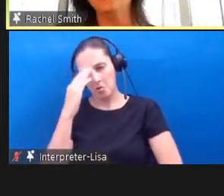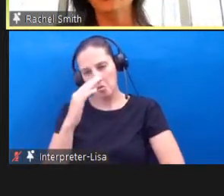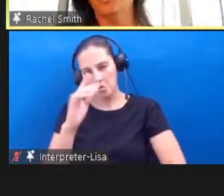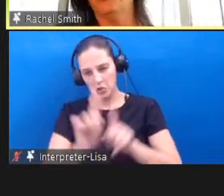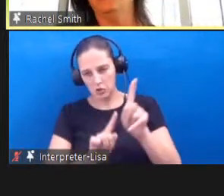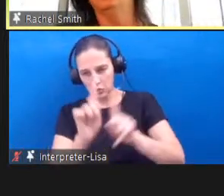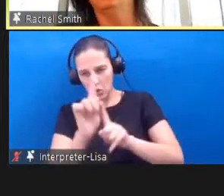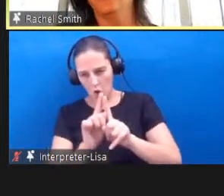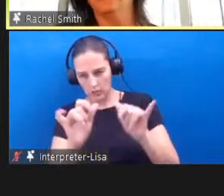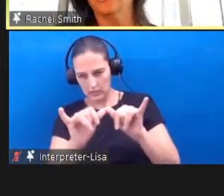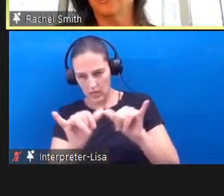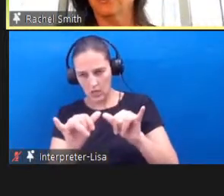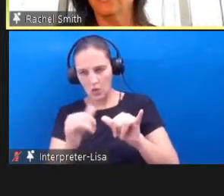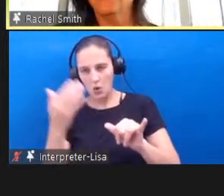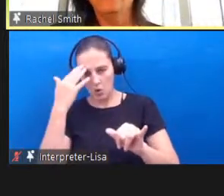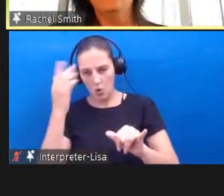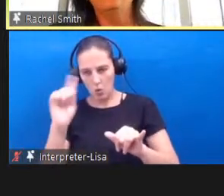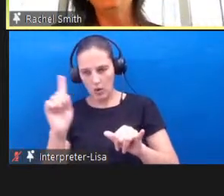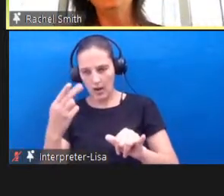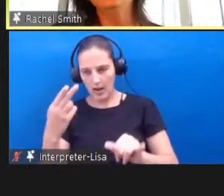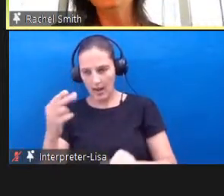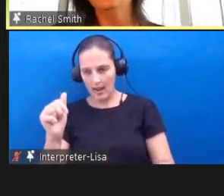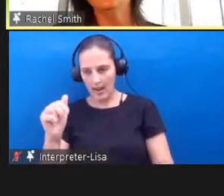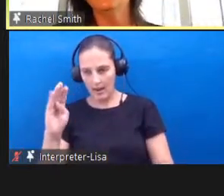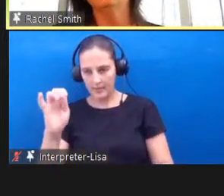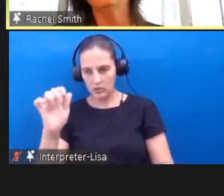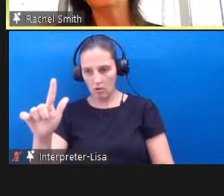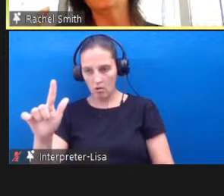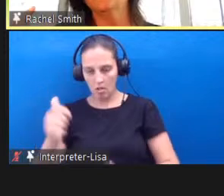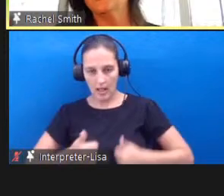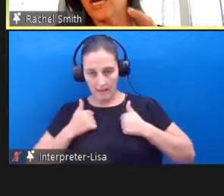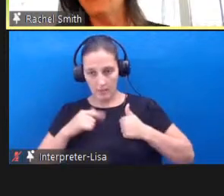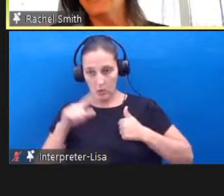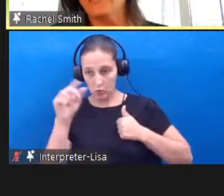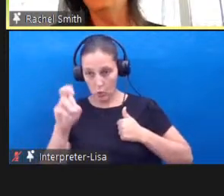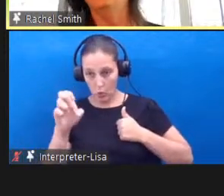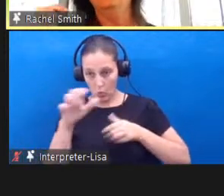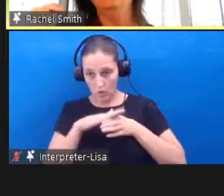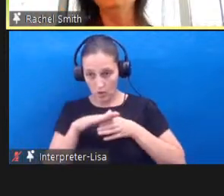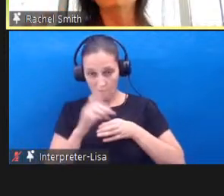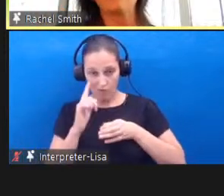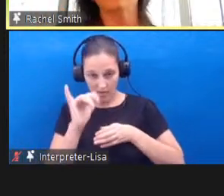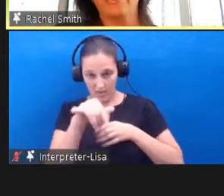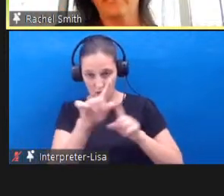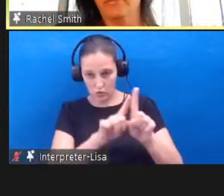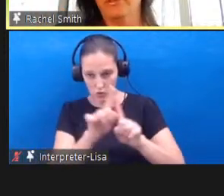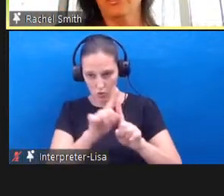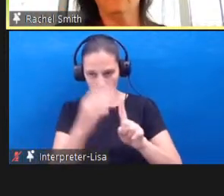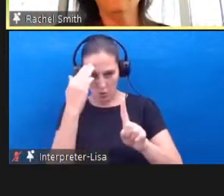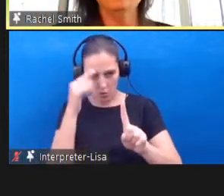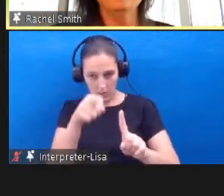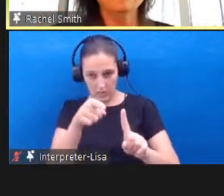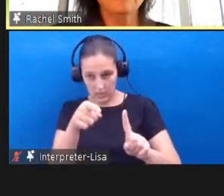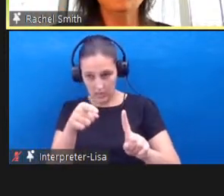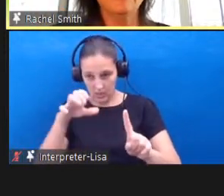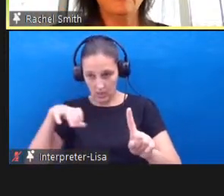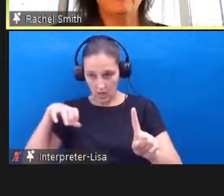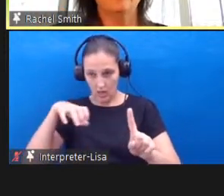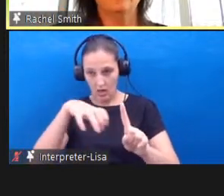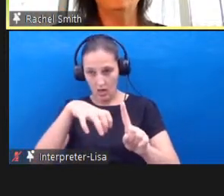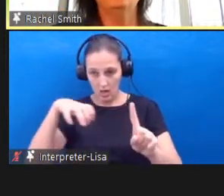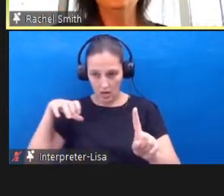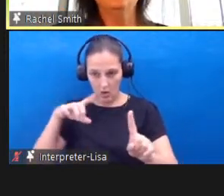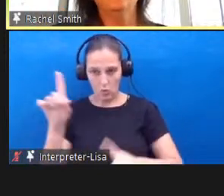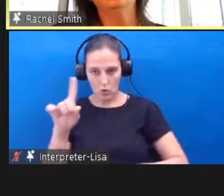the habitable zone is from that star. And then we can say this is this type of planet in or out of the habitable zone. And so in this case, we'd